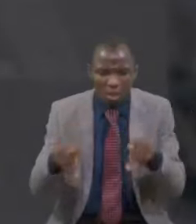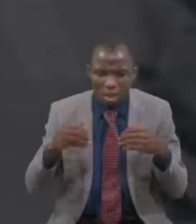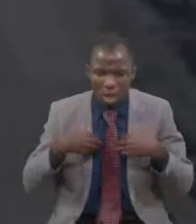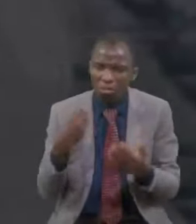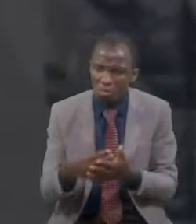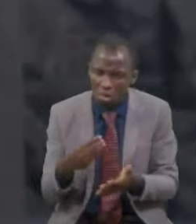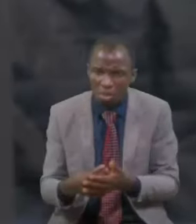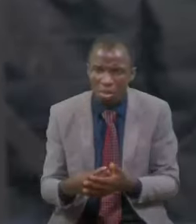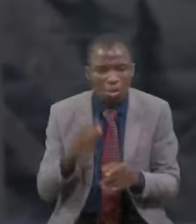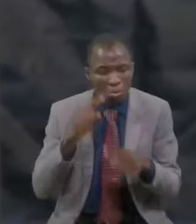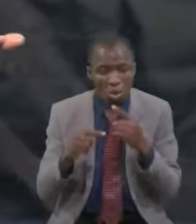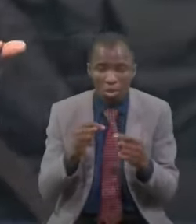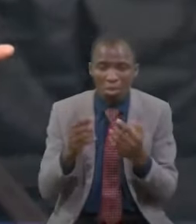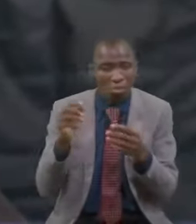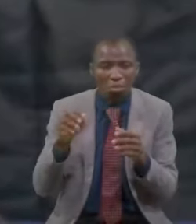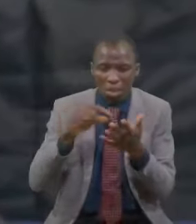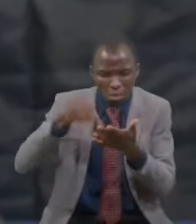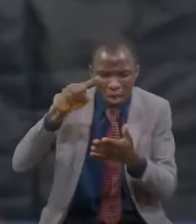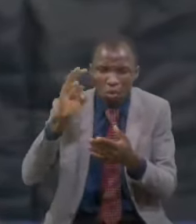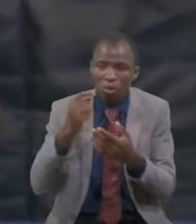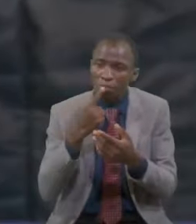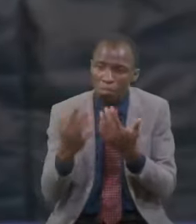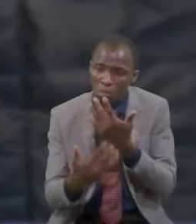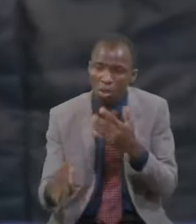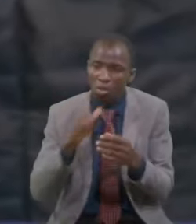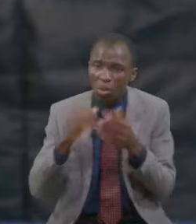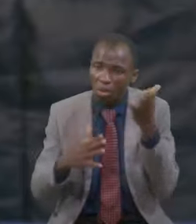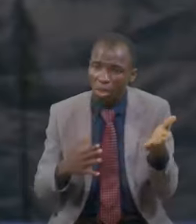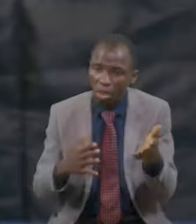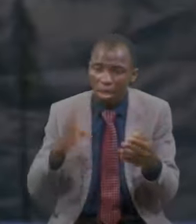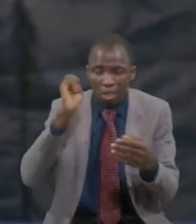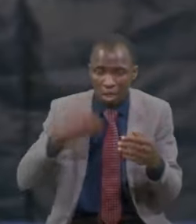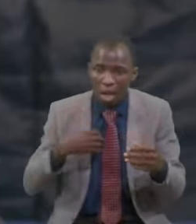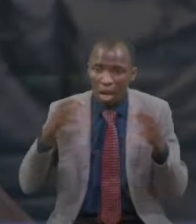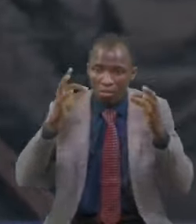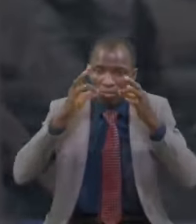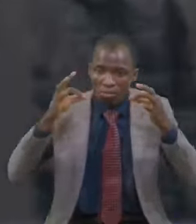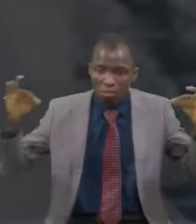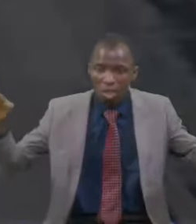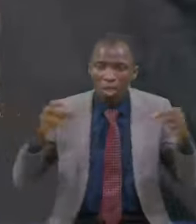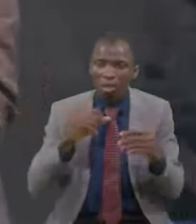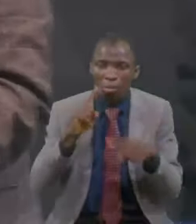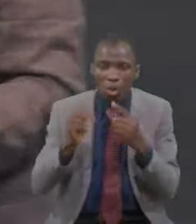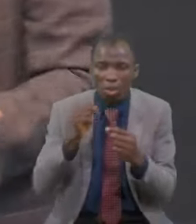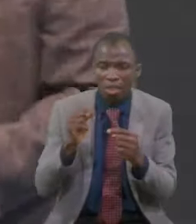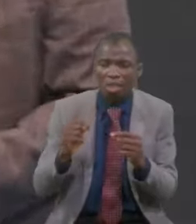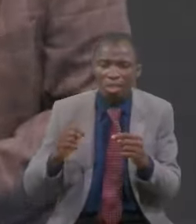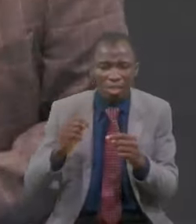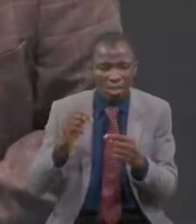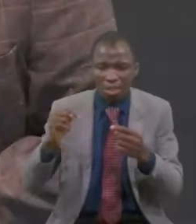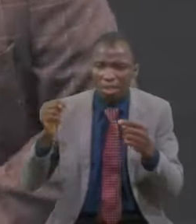not there. He has popularity, the sign of the blood is not there. He has everything